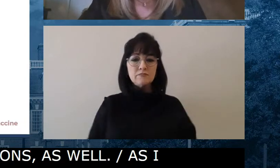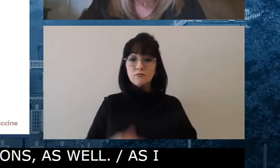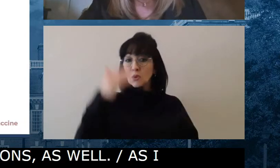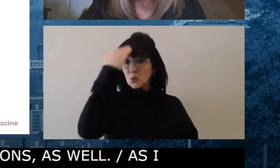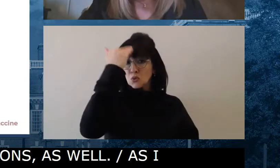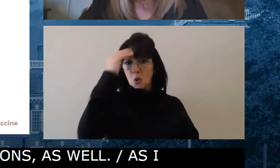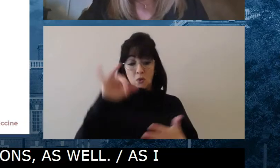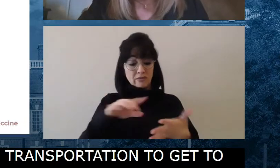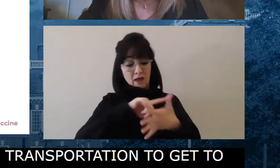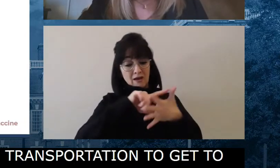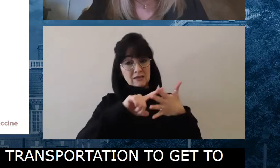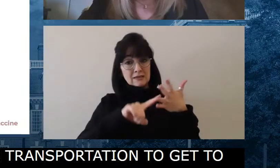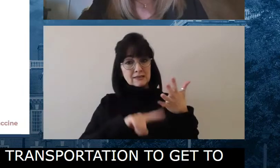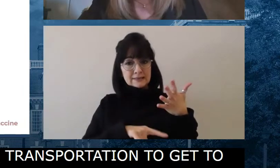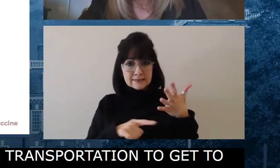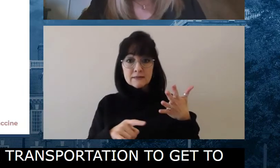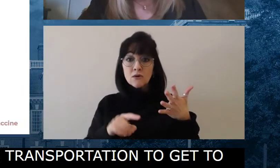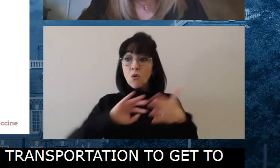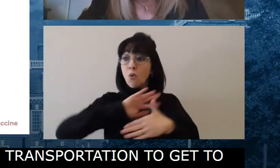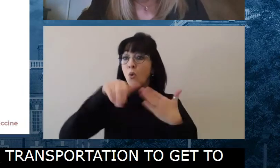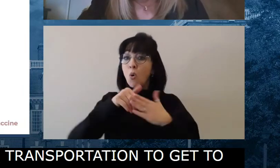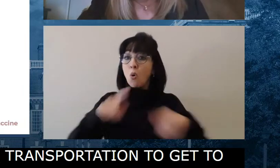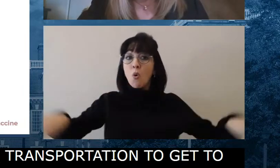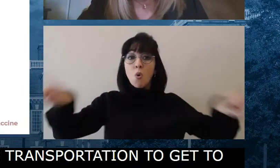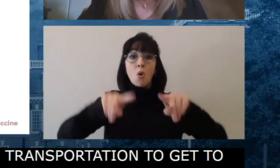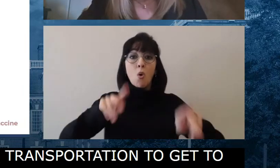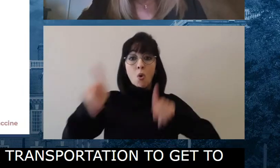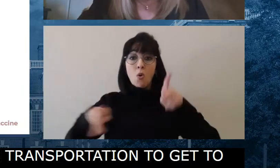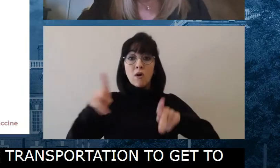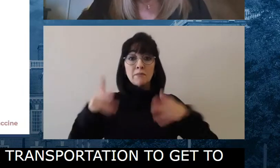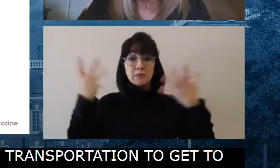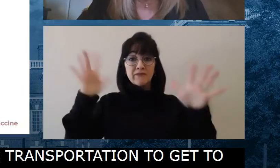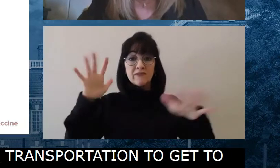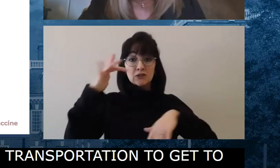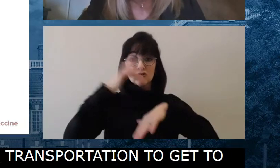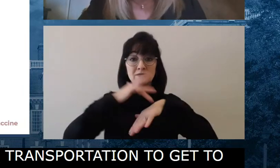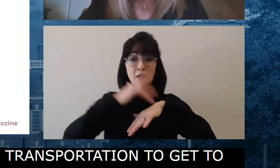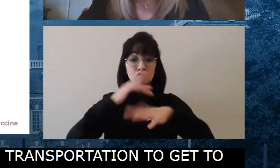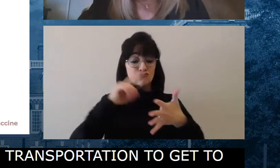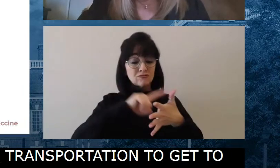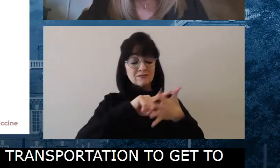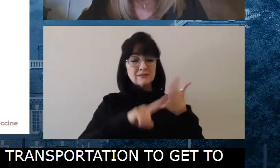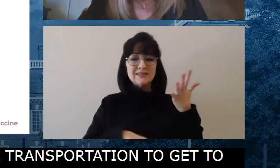to work with community organizations and trusted community leaders